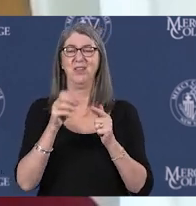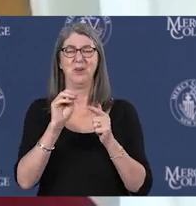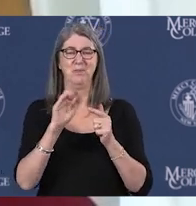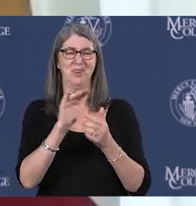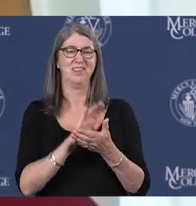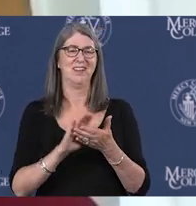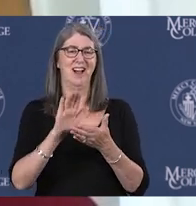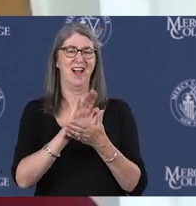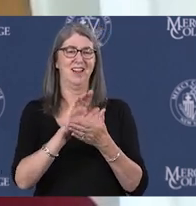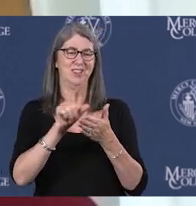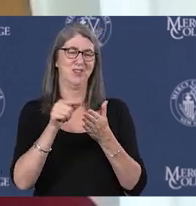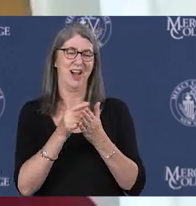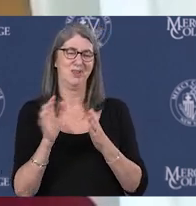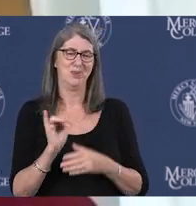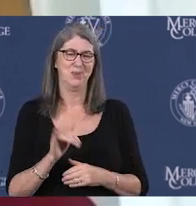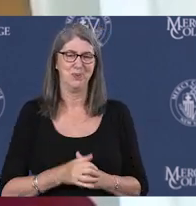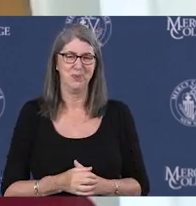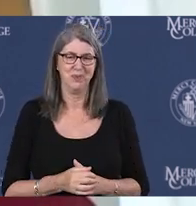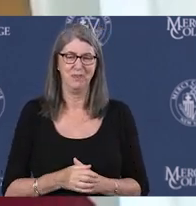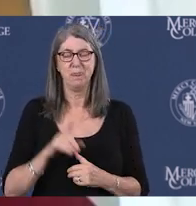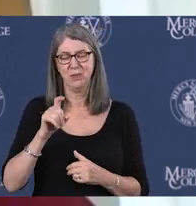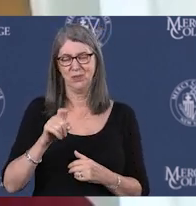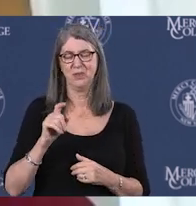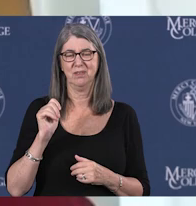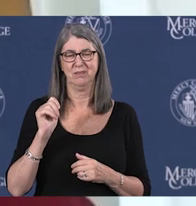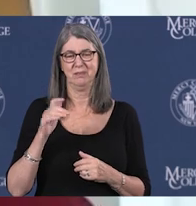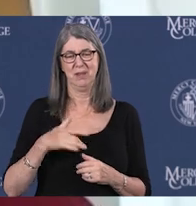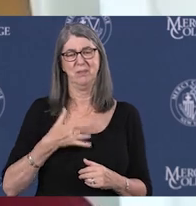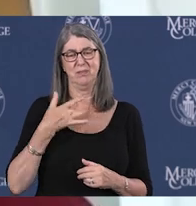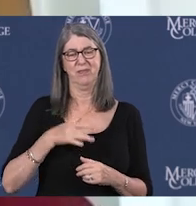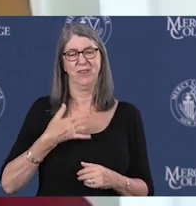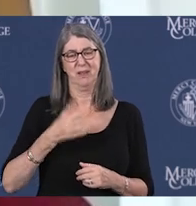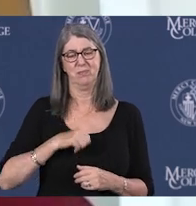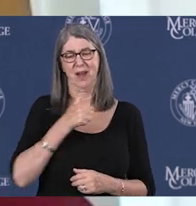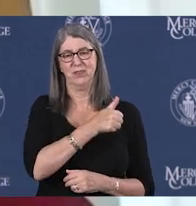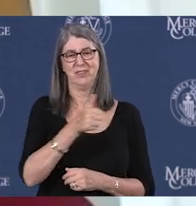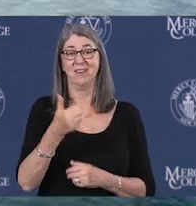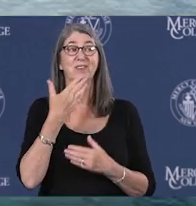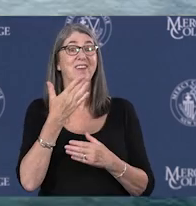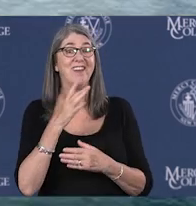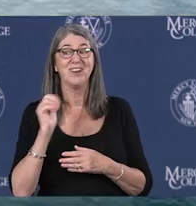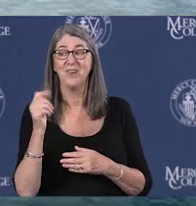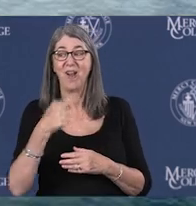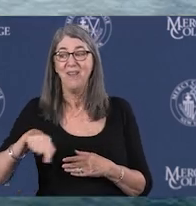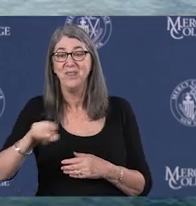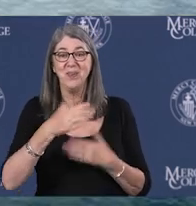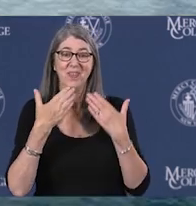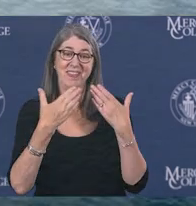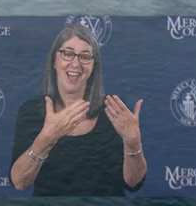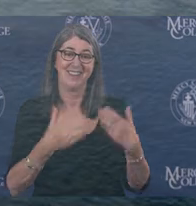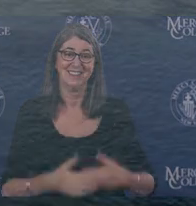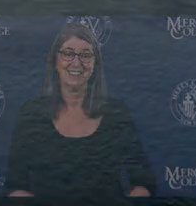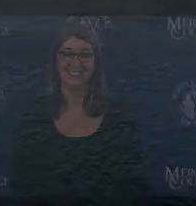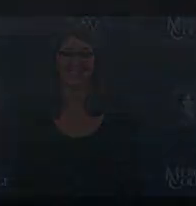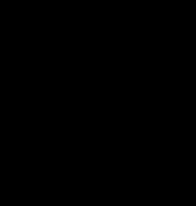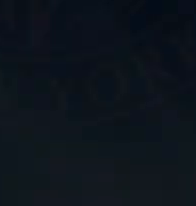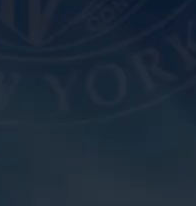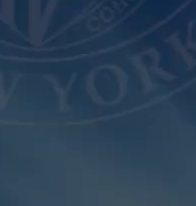other Mercy College graduates. You should be proud of yourselves. Good luck to all of you. Thanks.